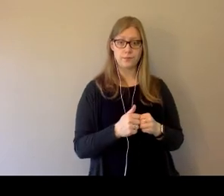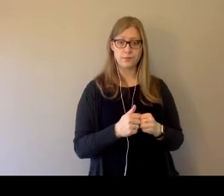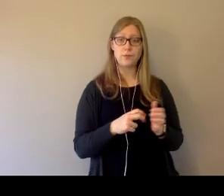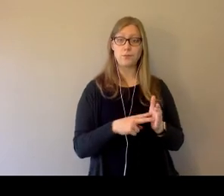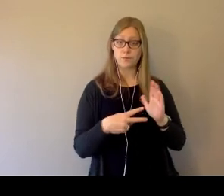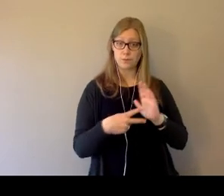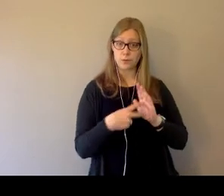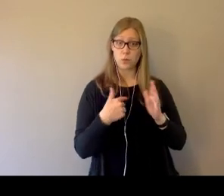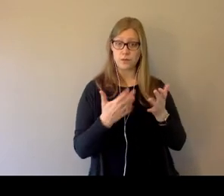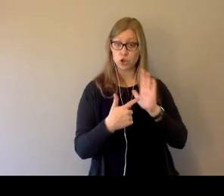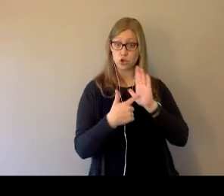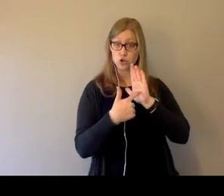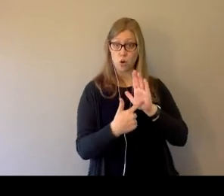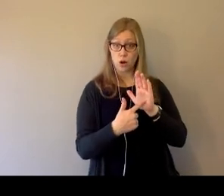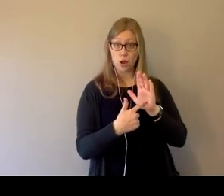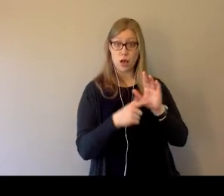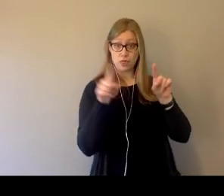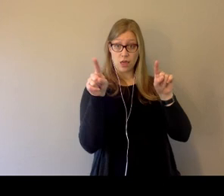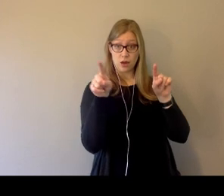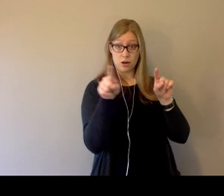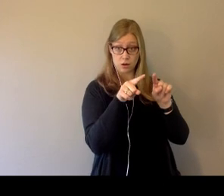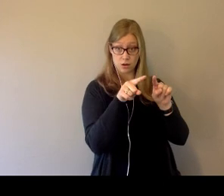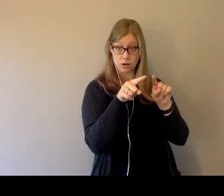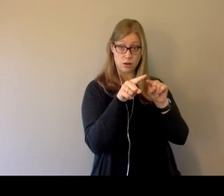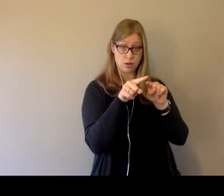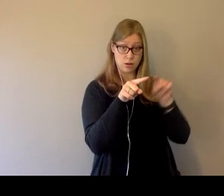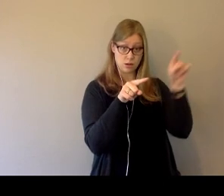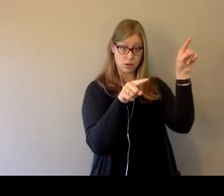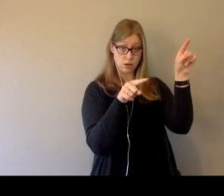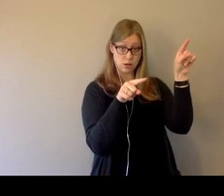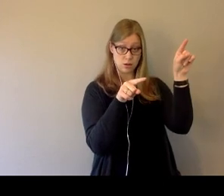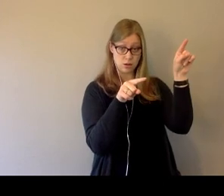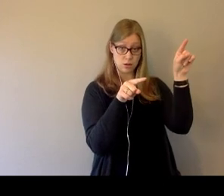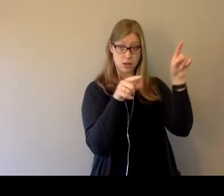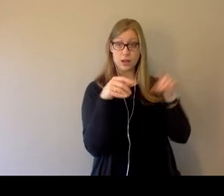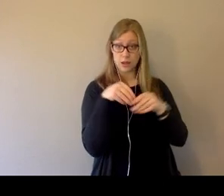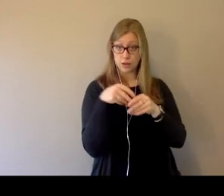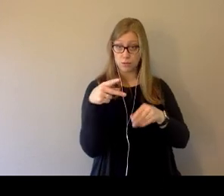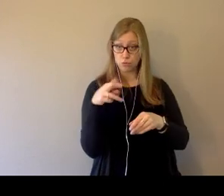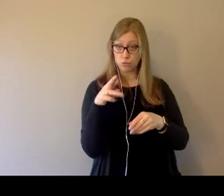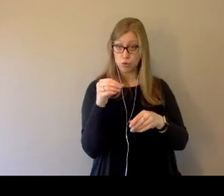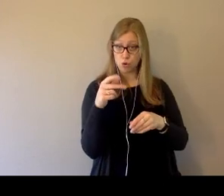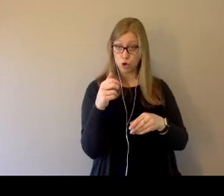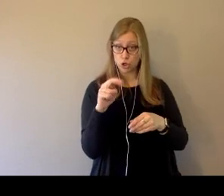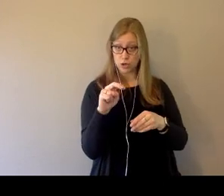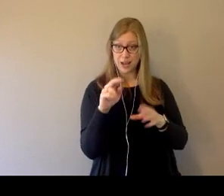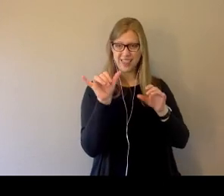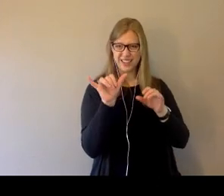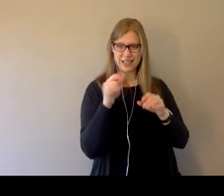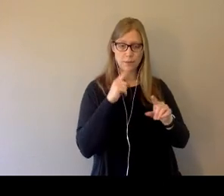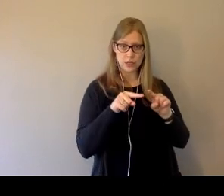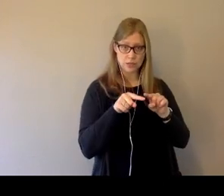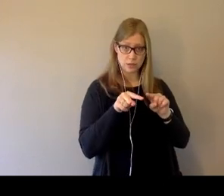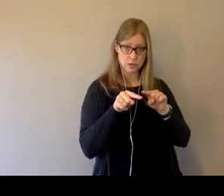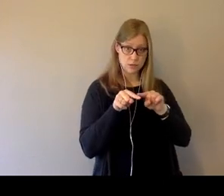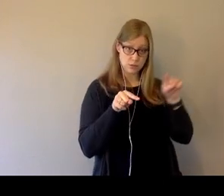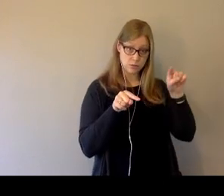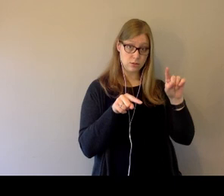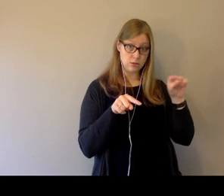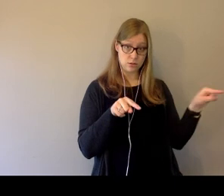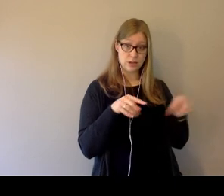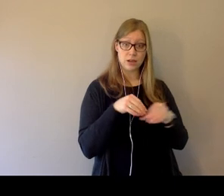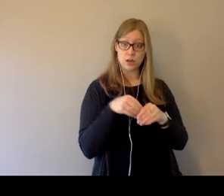we've shown that the sides are in proportion. What we need to show is that the included angle is congruent, and we